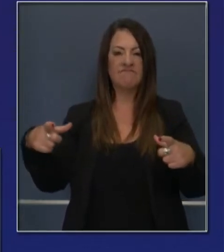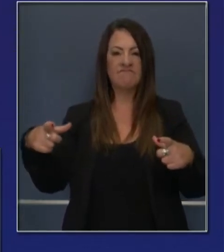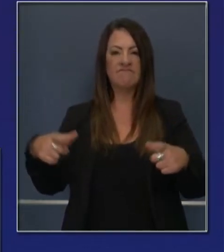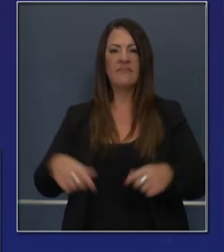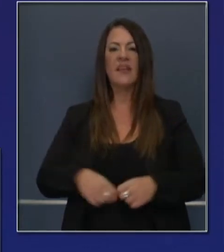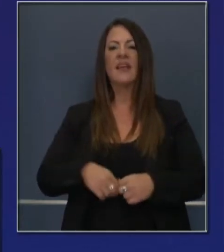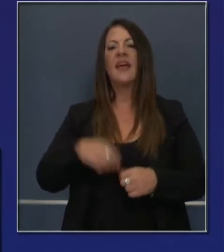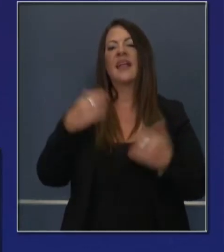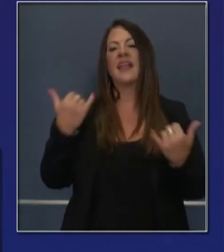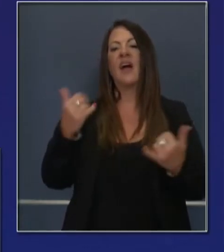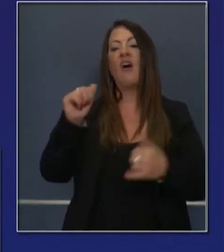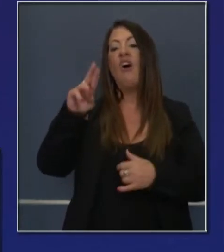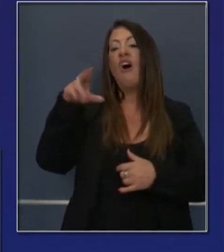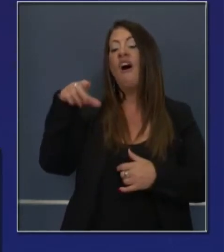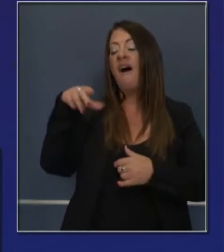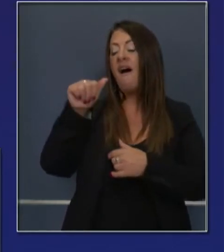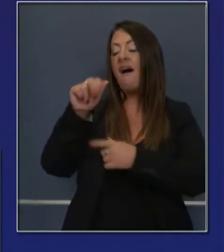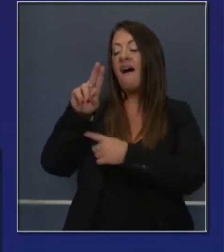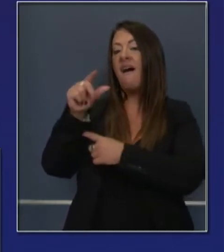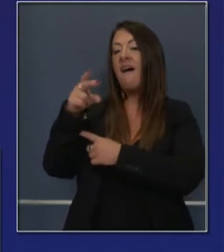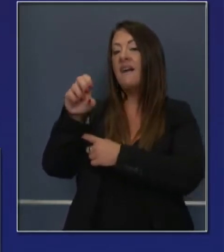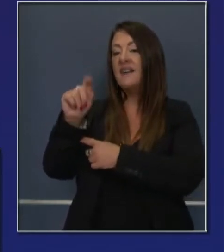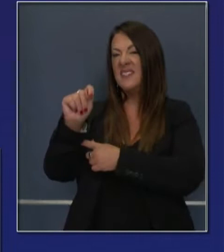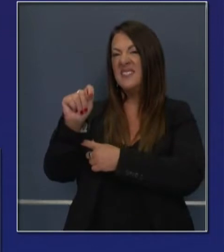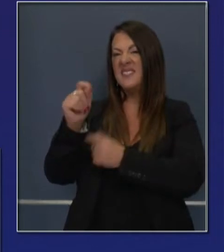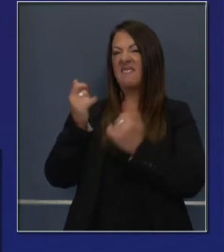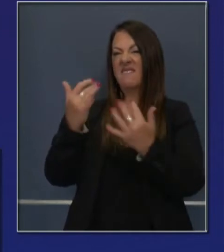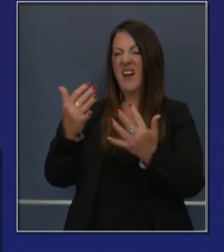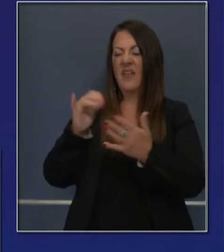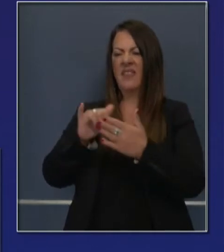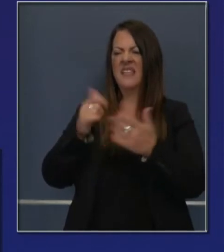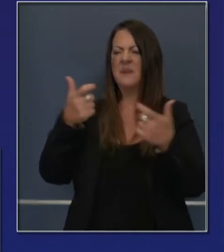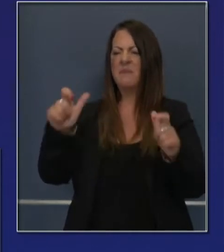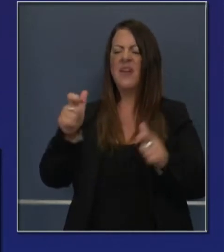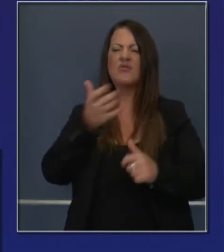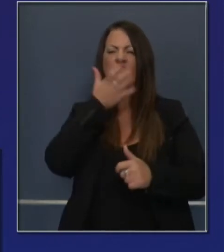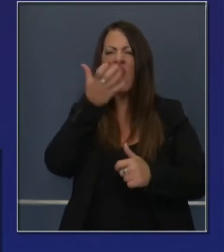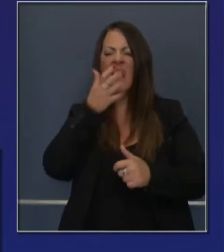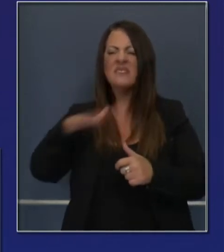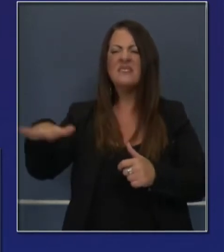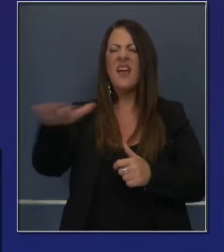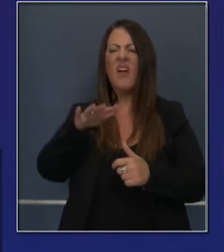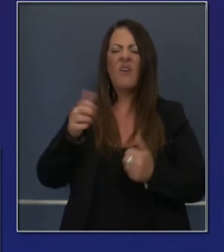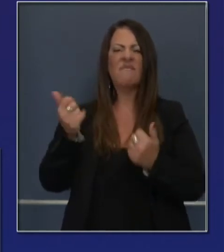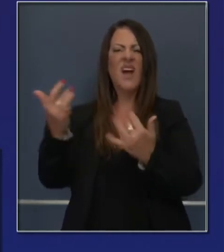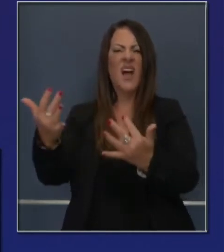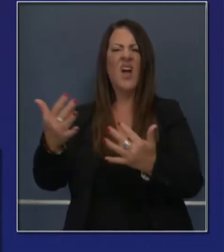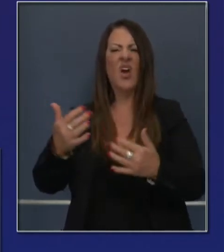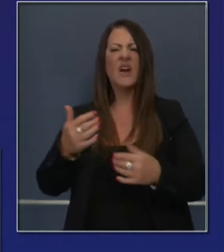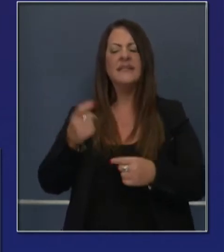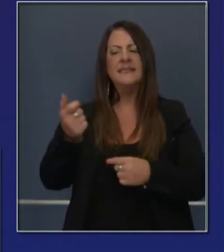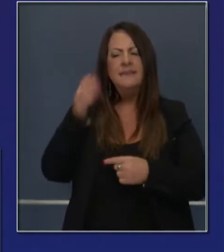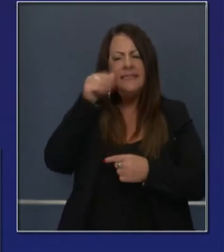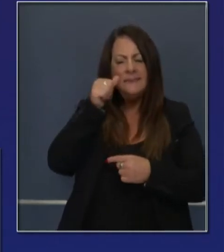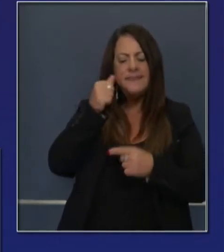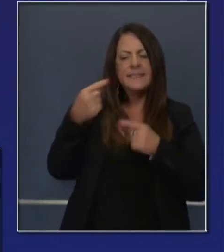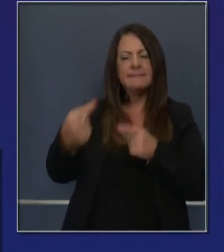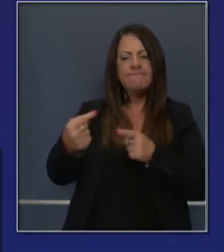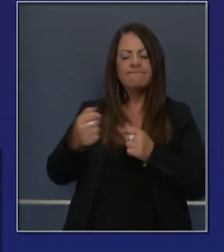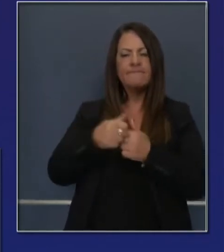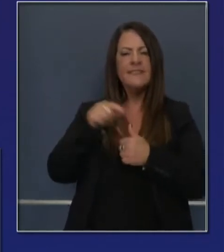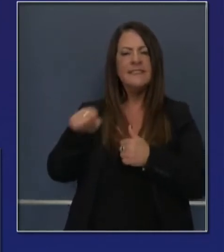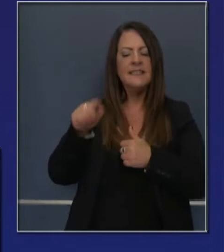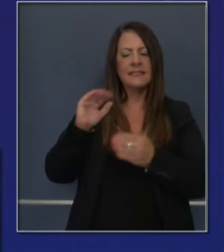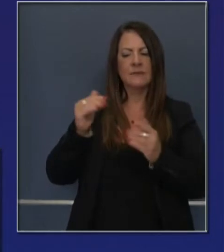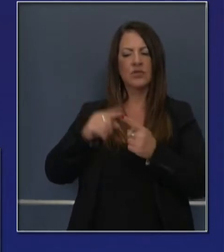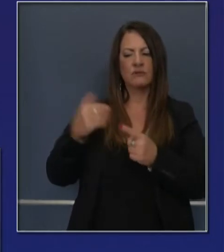and as of note, the August fire, which is a larger grass fire. Progress there, a little stubborn from